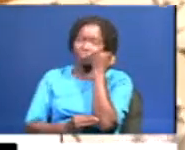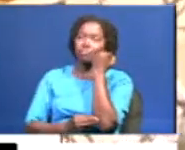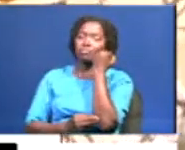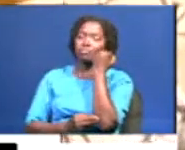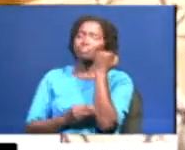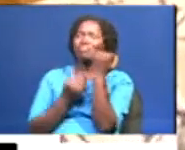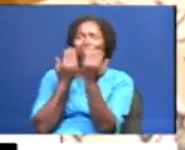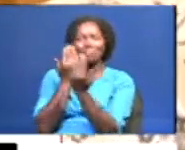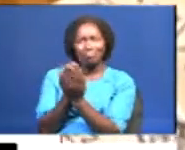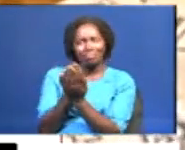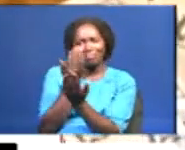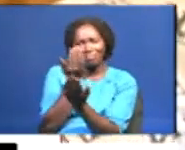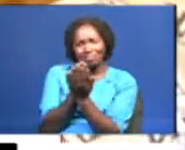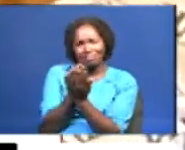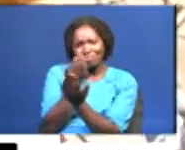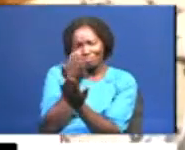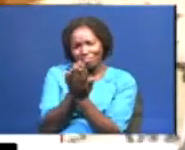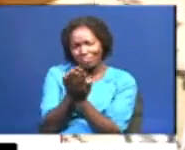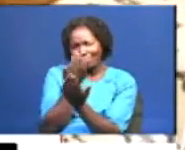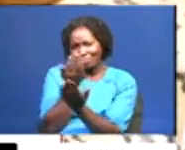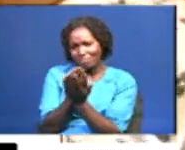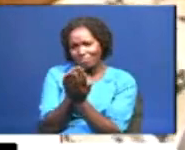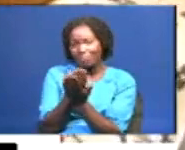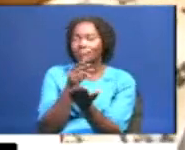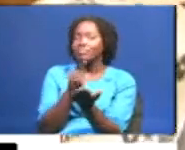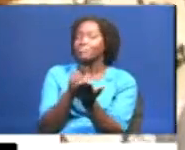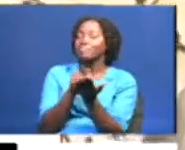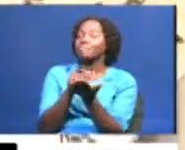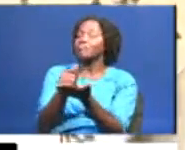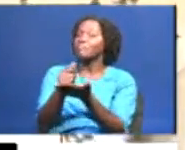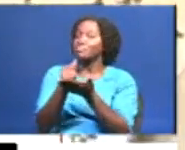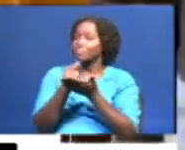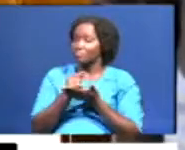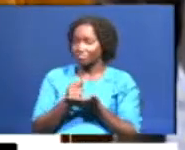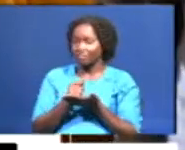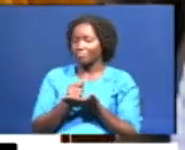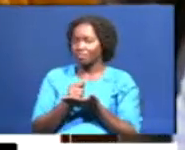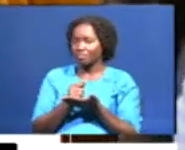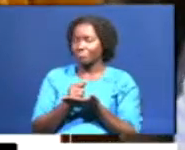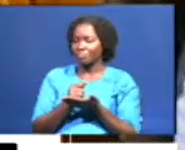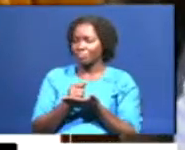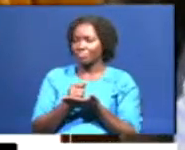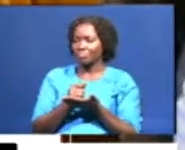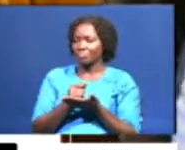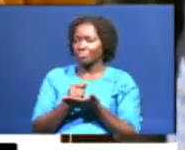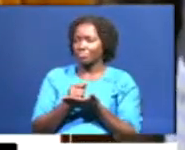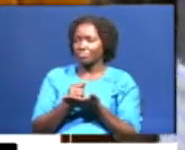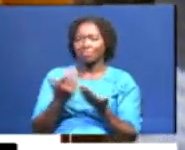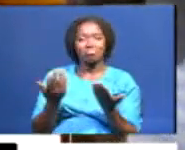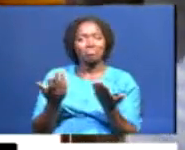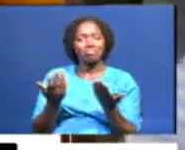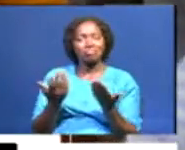Nimepembeleza tu kwa kasha, nimepembeleza daktari ili at least nipate matibabu. Barabara ni giza na hiyo si